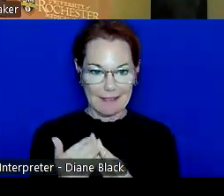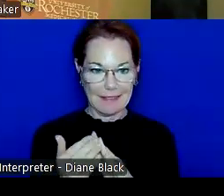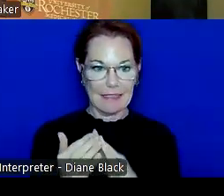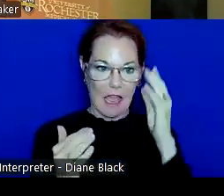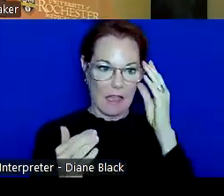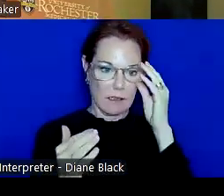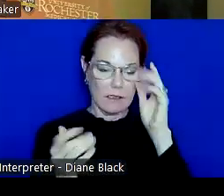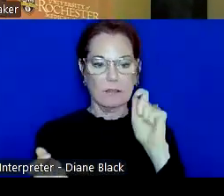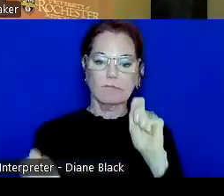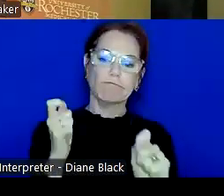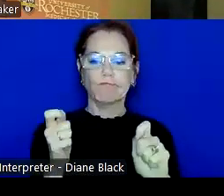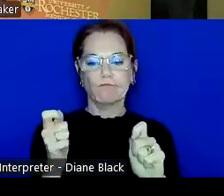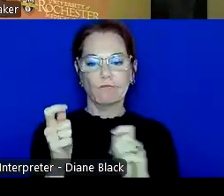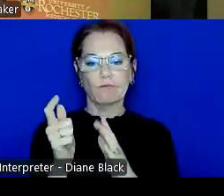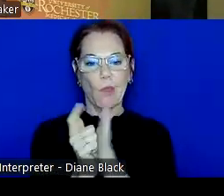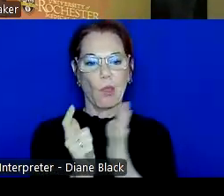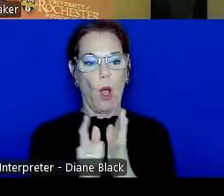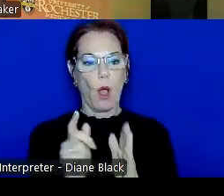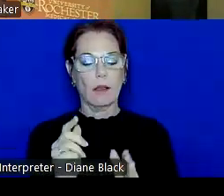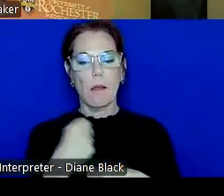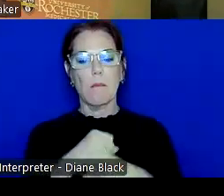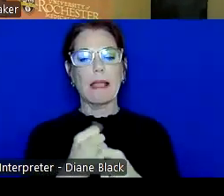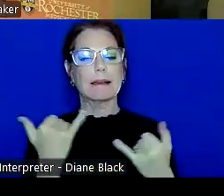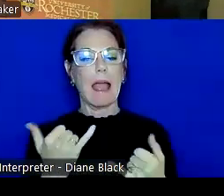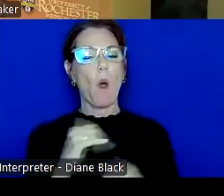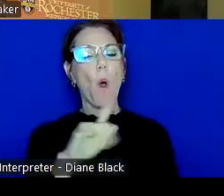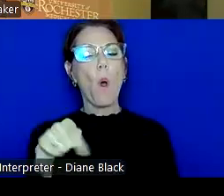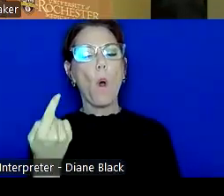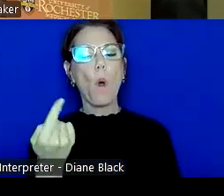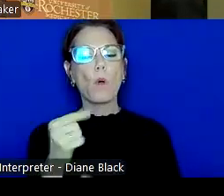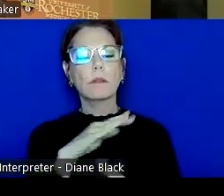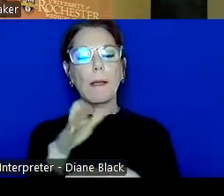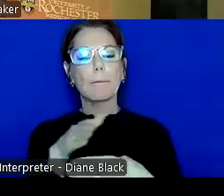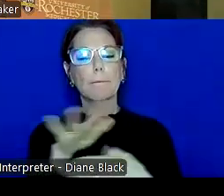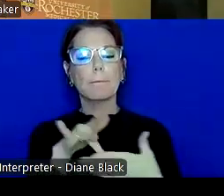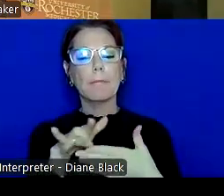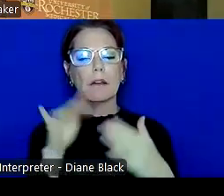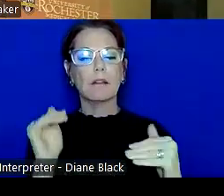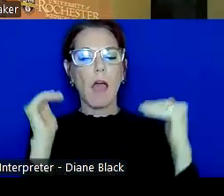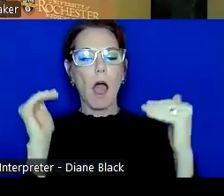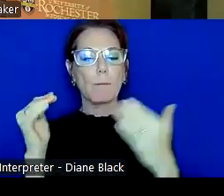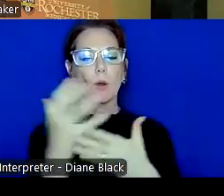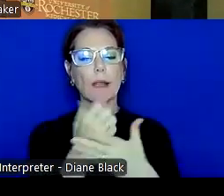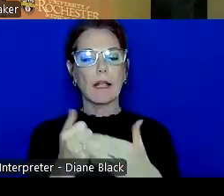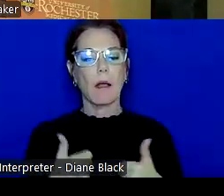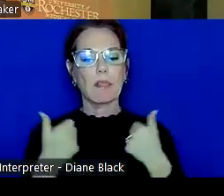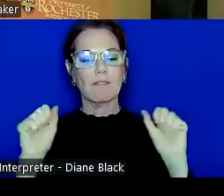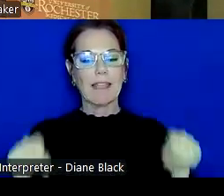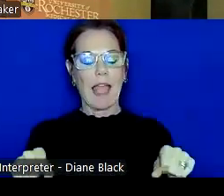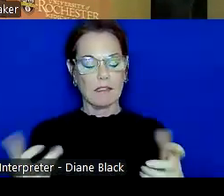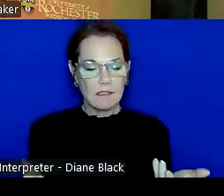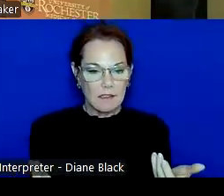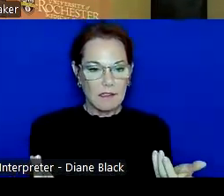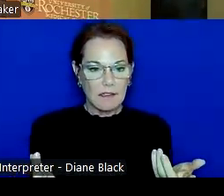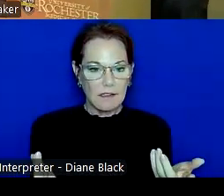was only middle and upper income folks who could live there. So it actually subverted the thing. So people didn't keep at it, right? You can't just go to